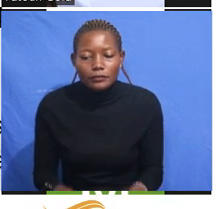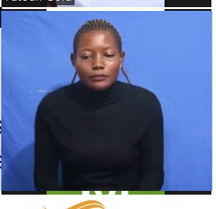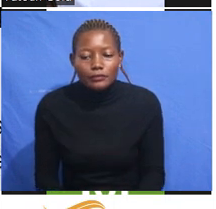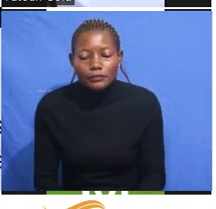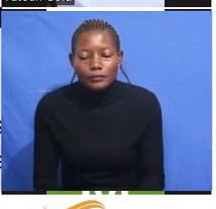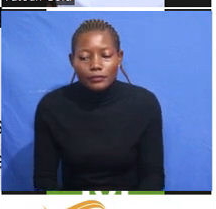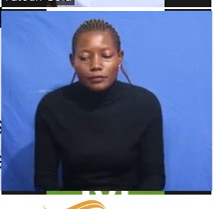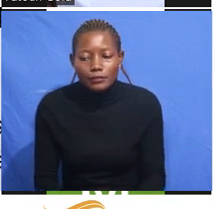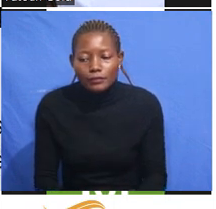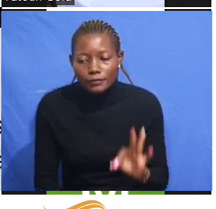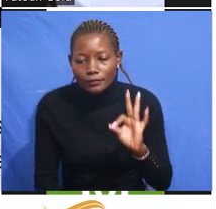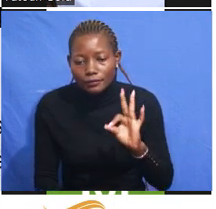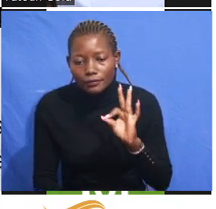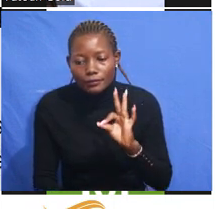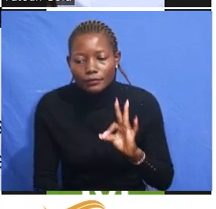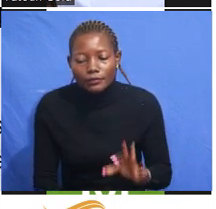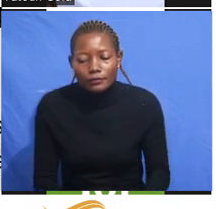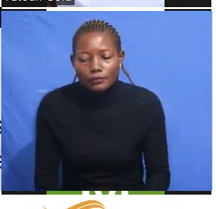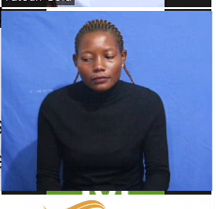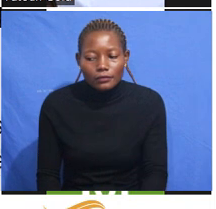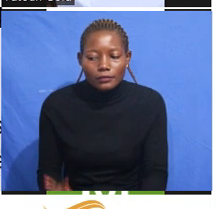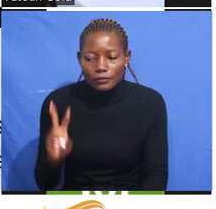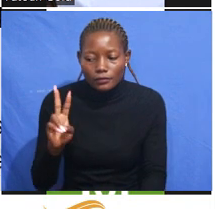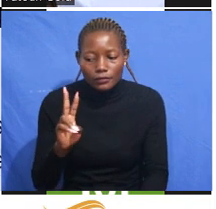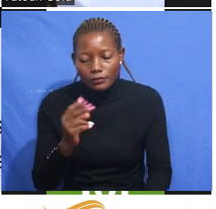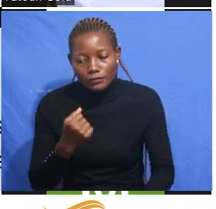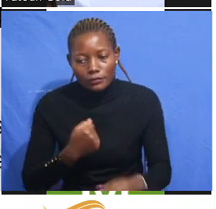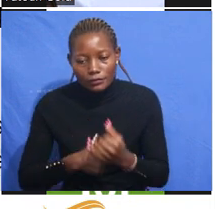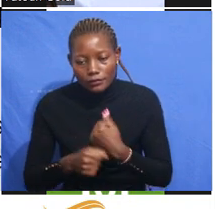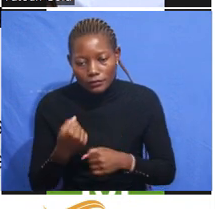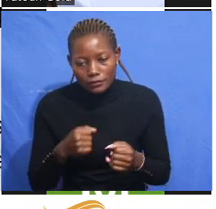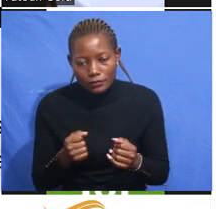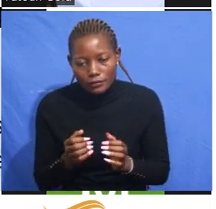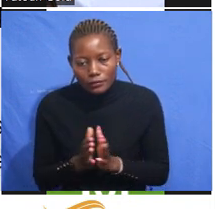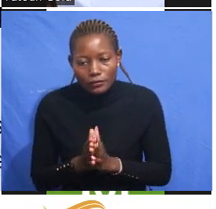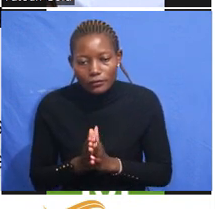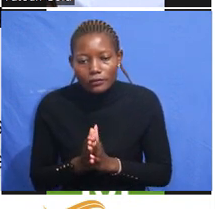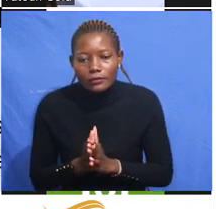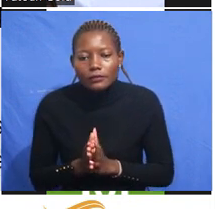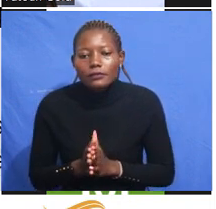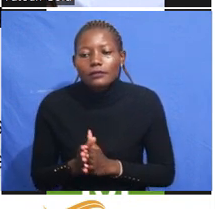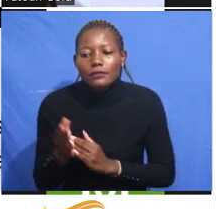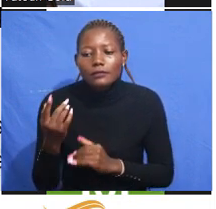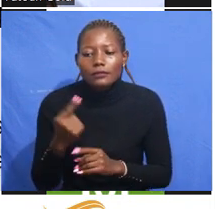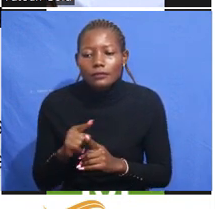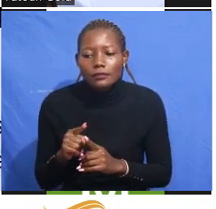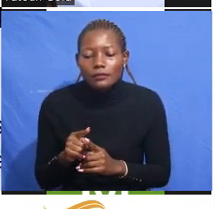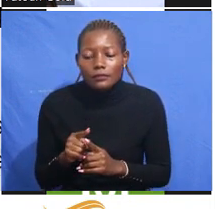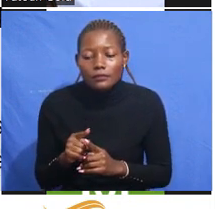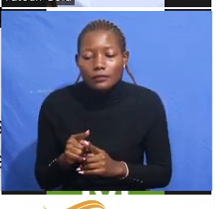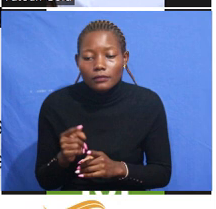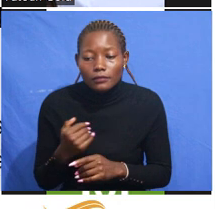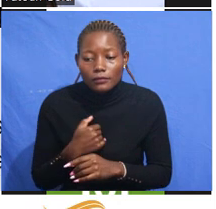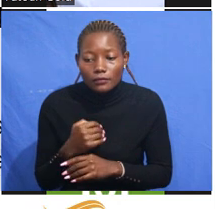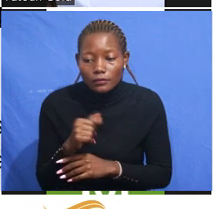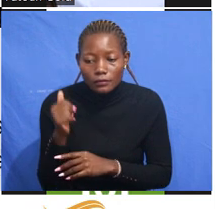There are actually three proteins. There are two, which is the actin and the myosin. But the actin contains two